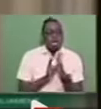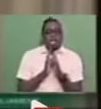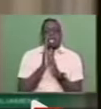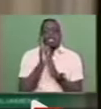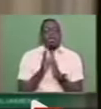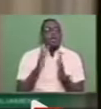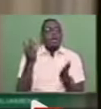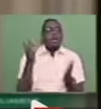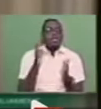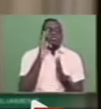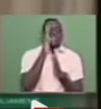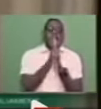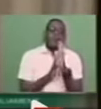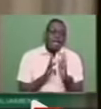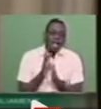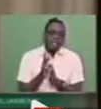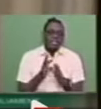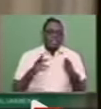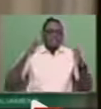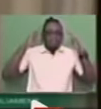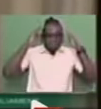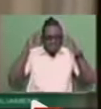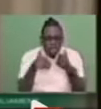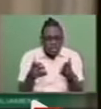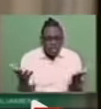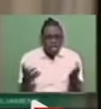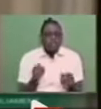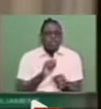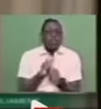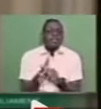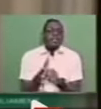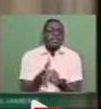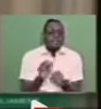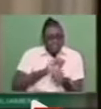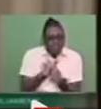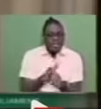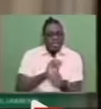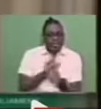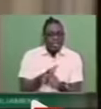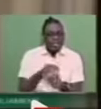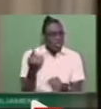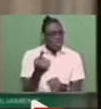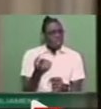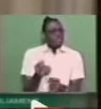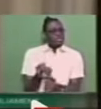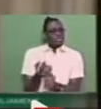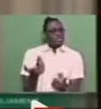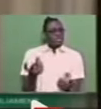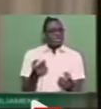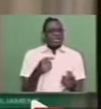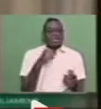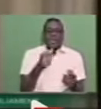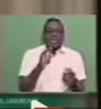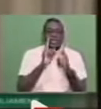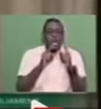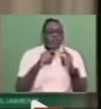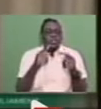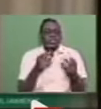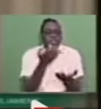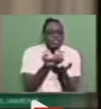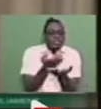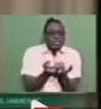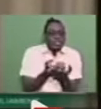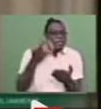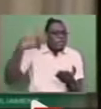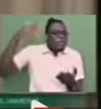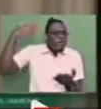They did not account to the people for the 5 years of economic mismanagement. Instead, now, changing their